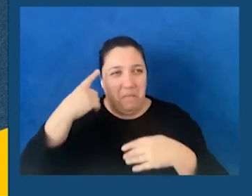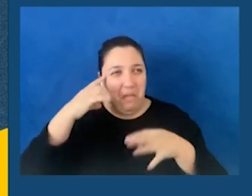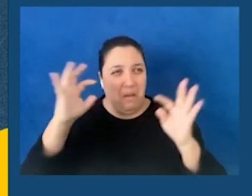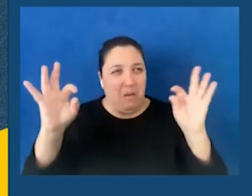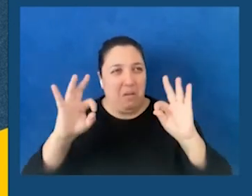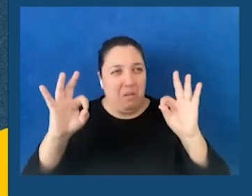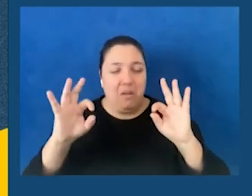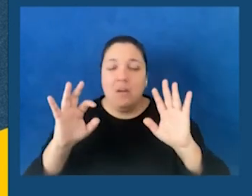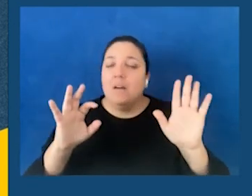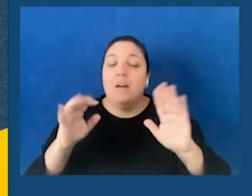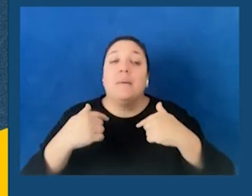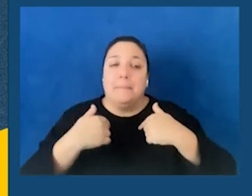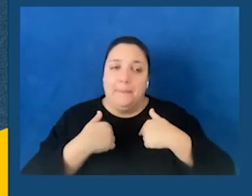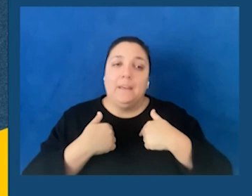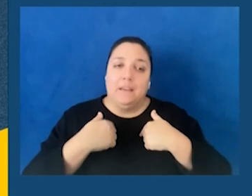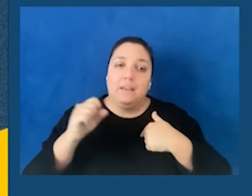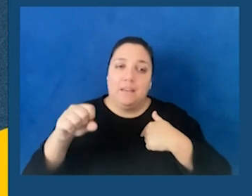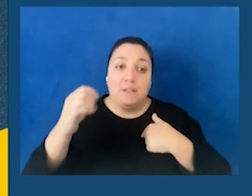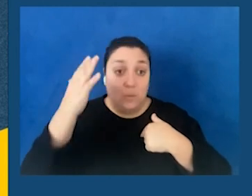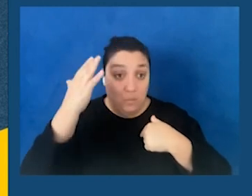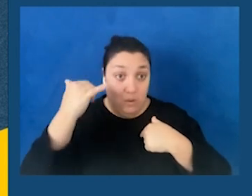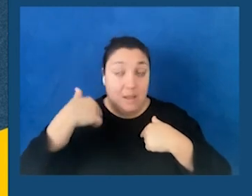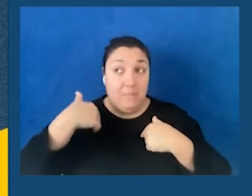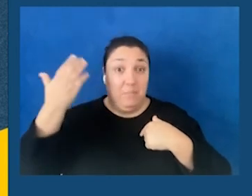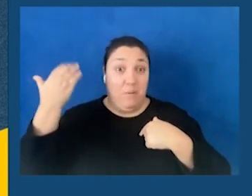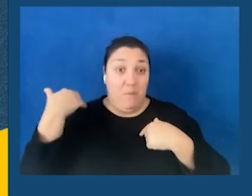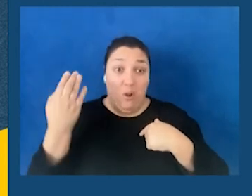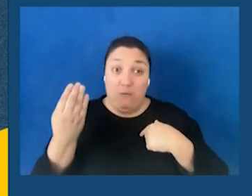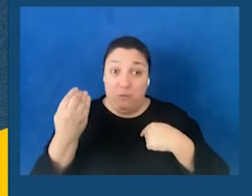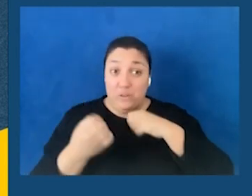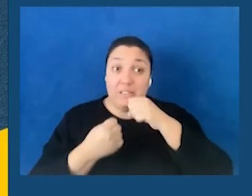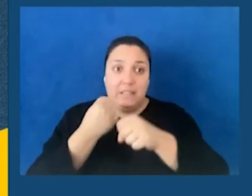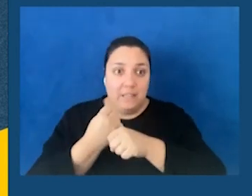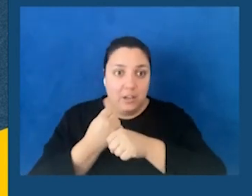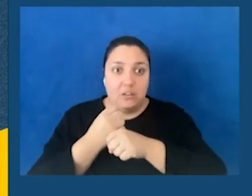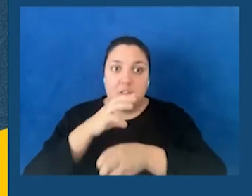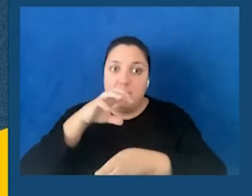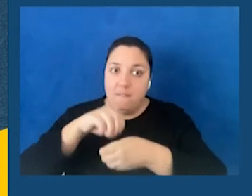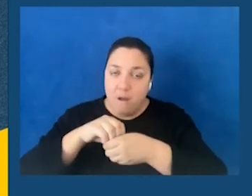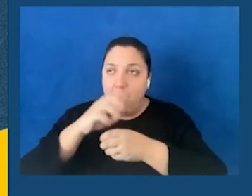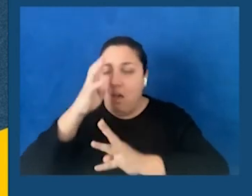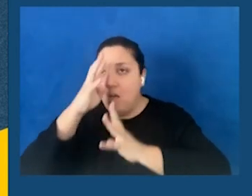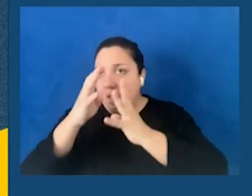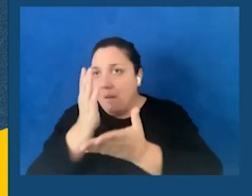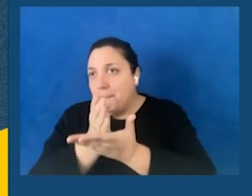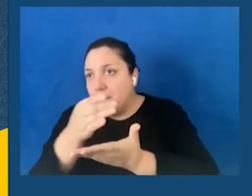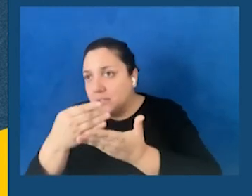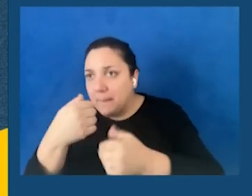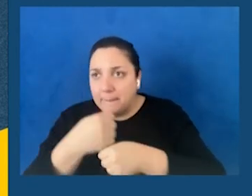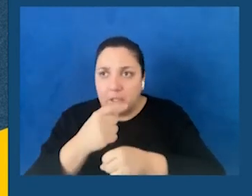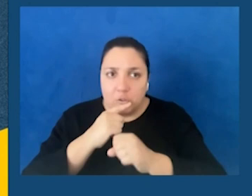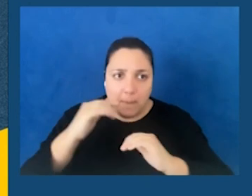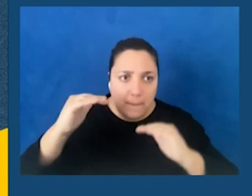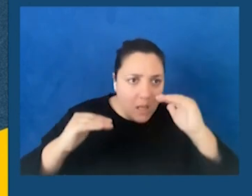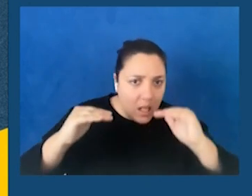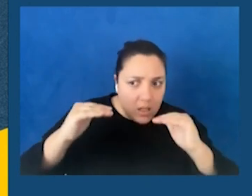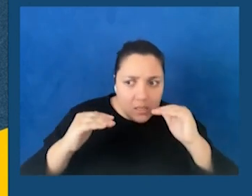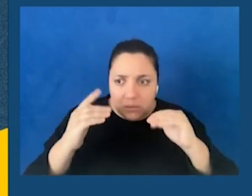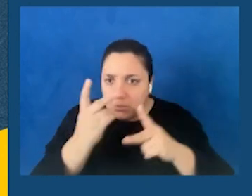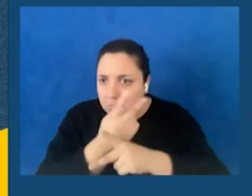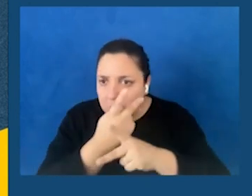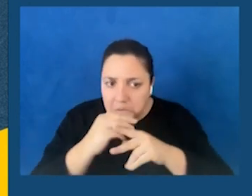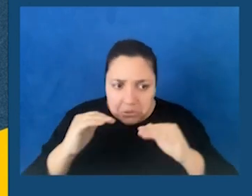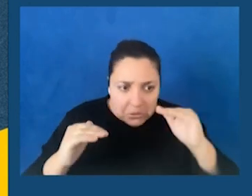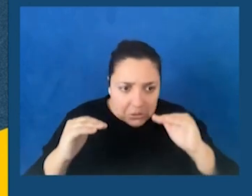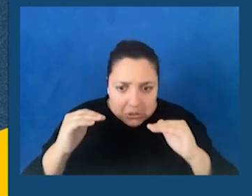was like in local government for 14 years, putting together budgets, trying to balance them, making sure we had reserves, but then all